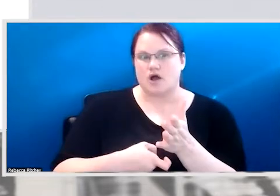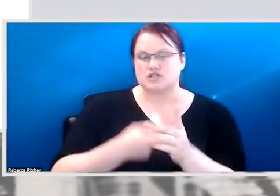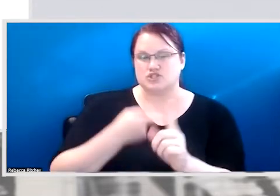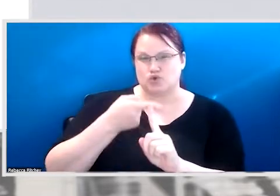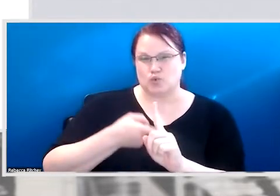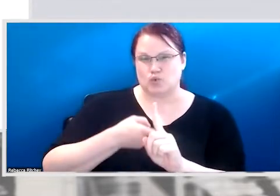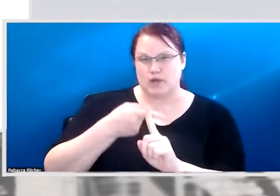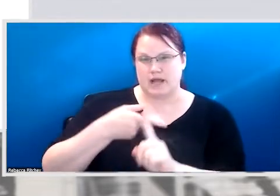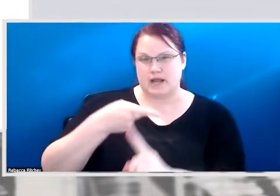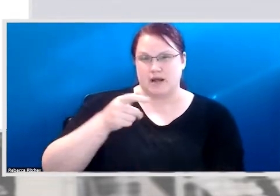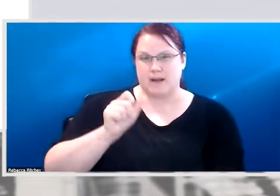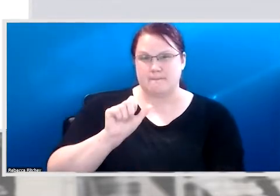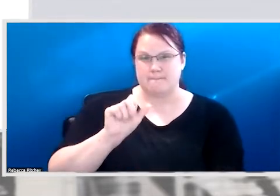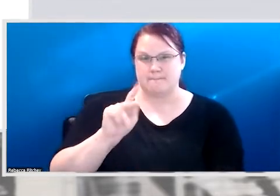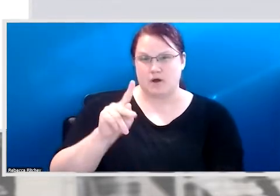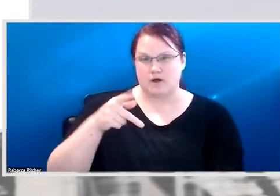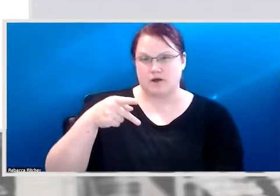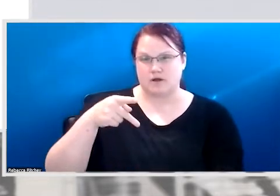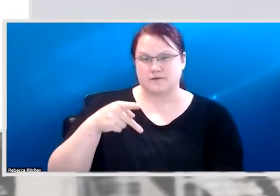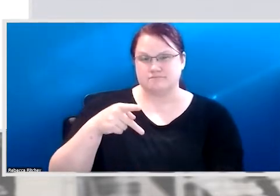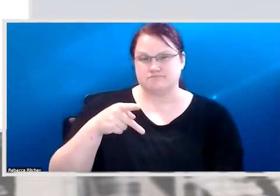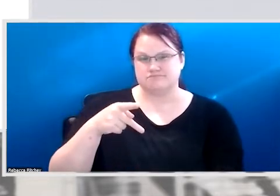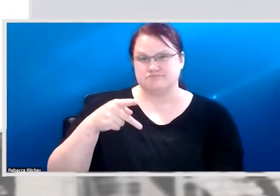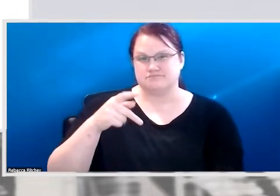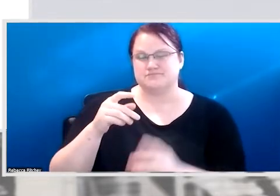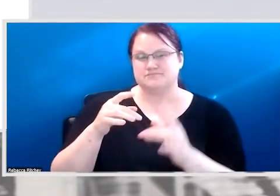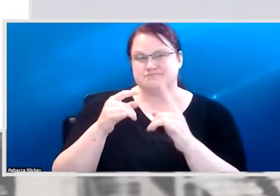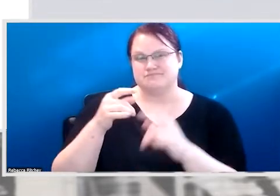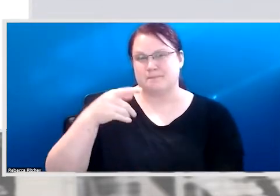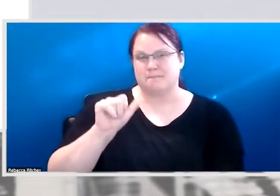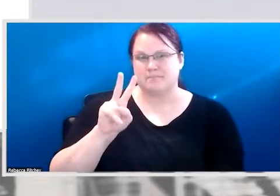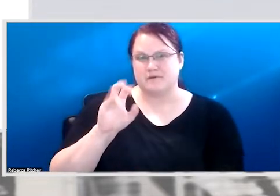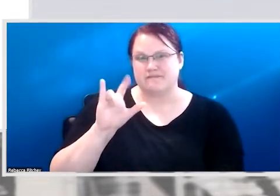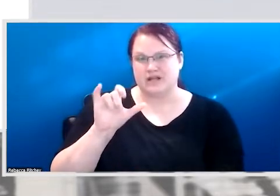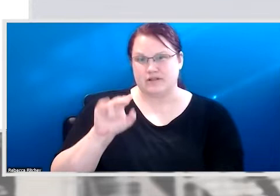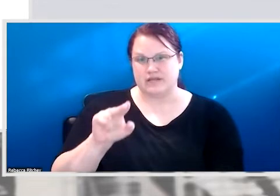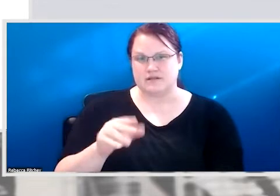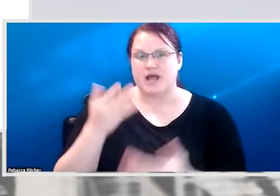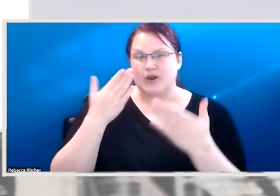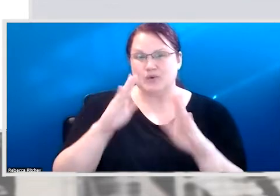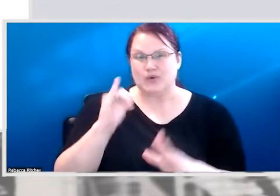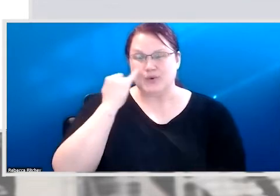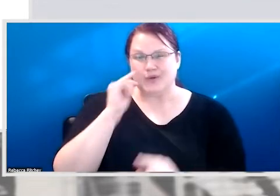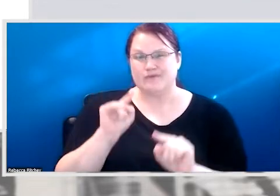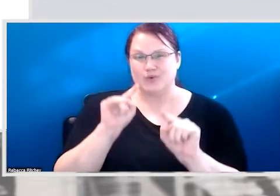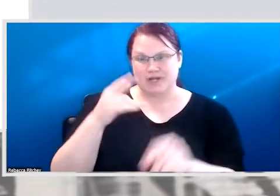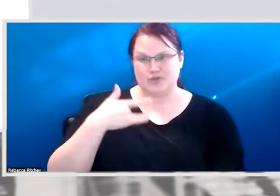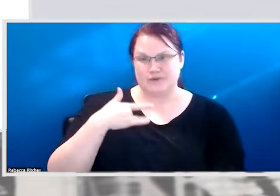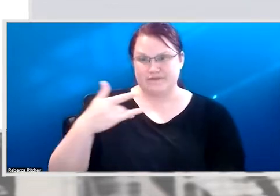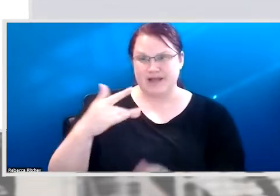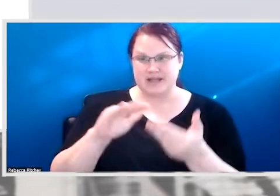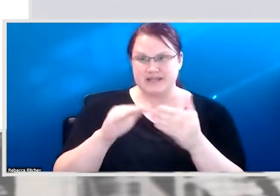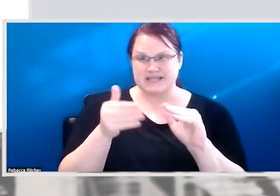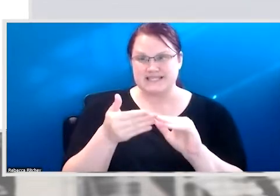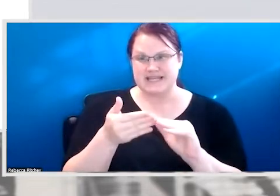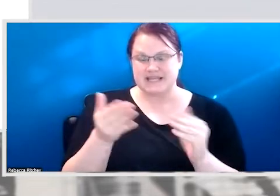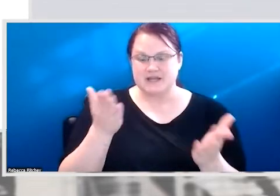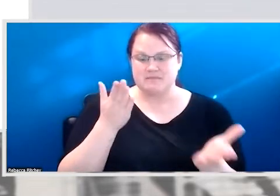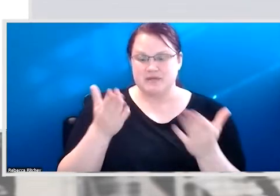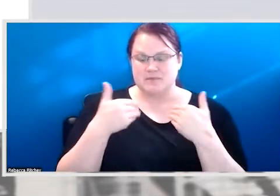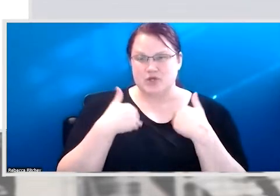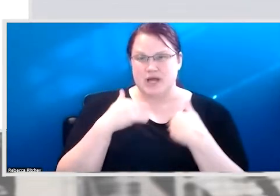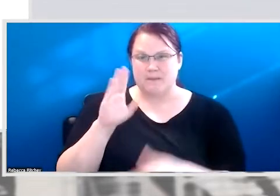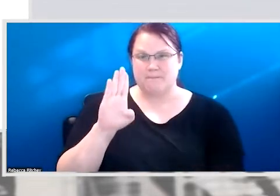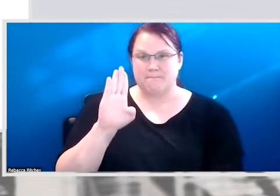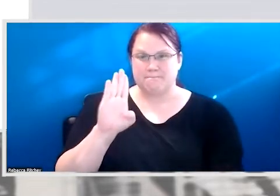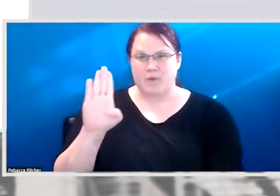to rent a park pavilion in the city of Pittsburgh? So I don't know if you've ever been to an event in the city. Maybe you've had a barbecue or a